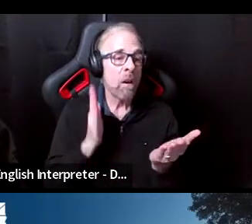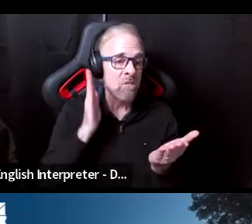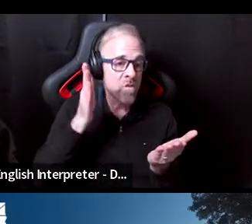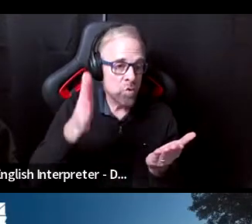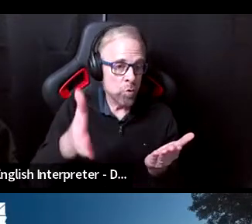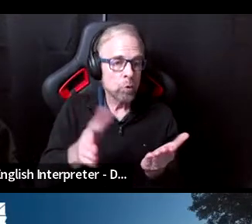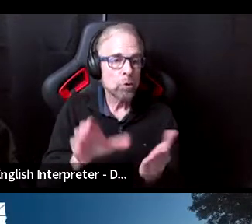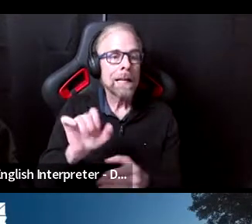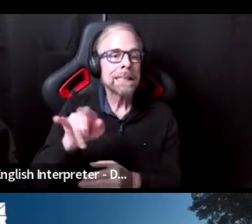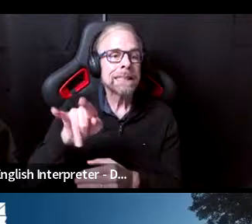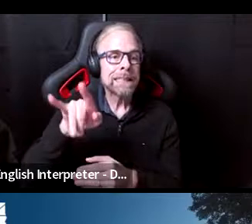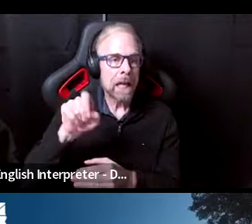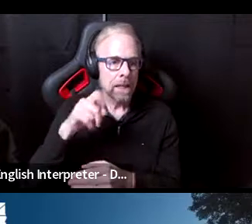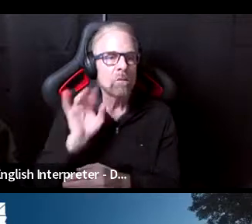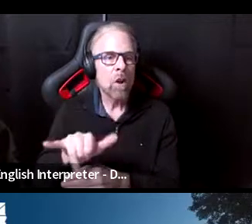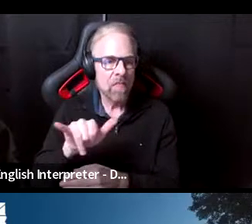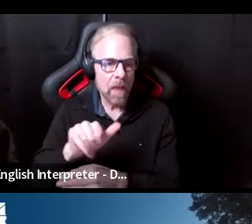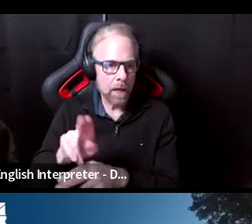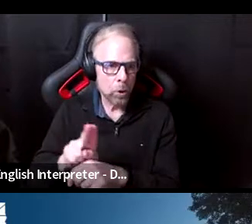use.